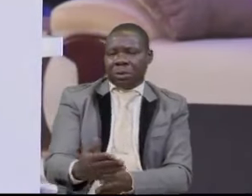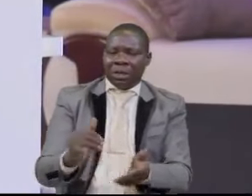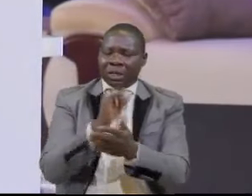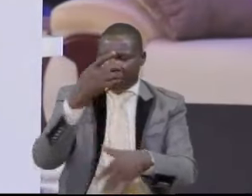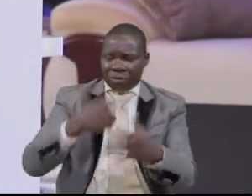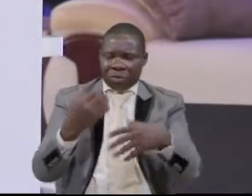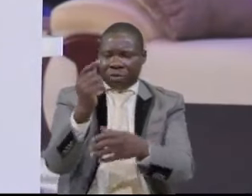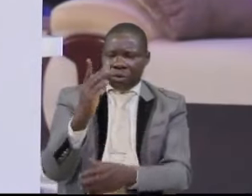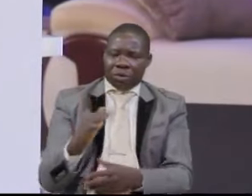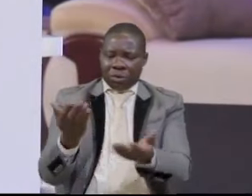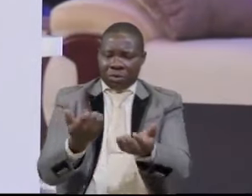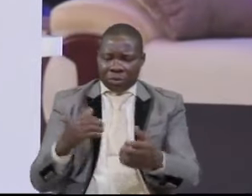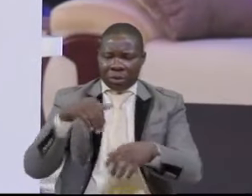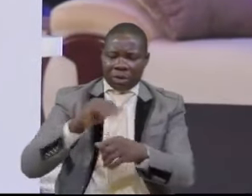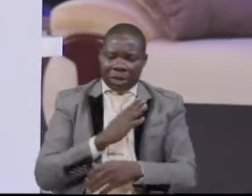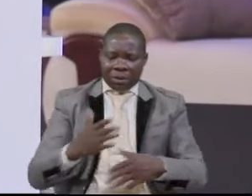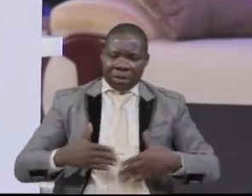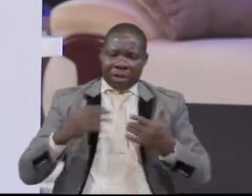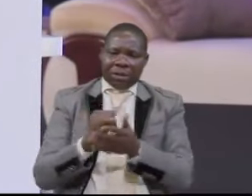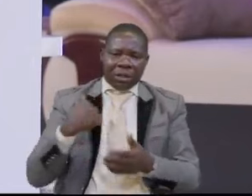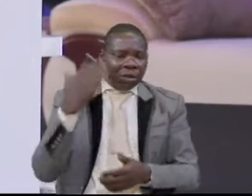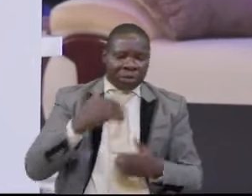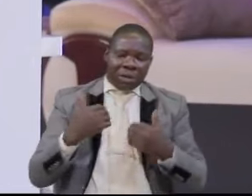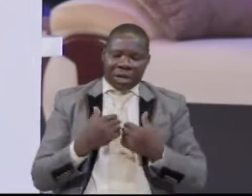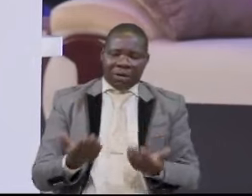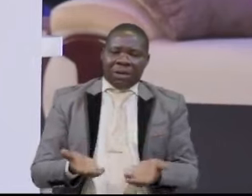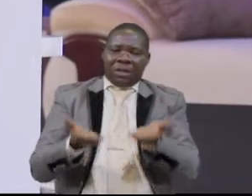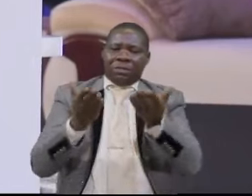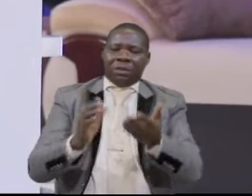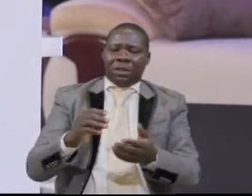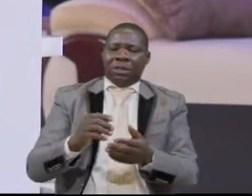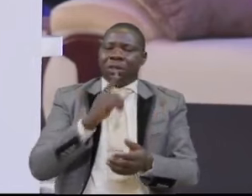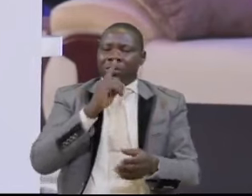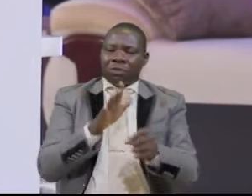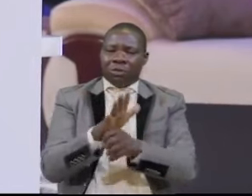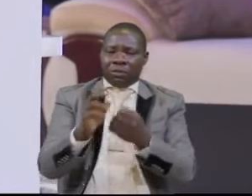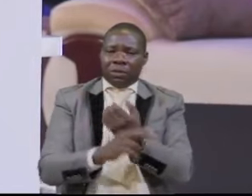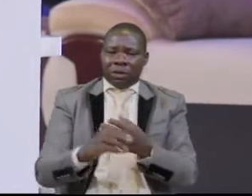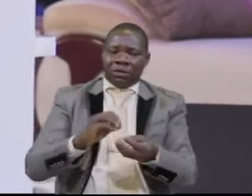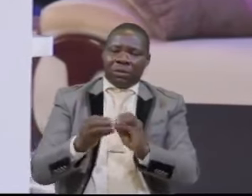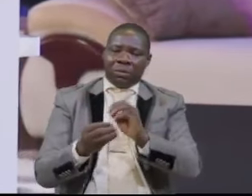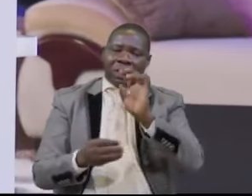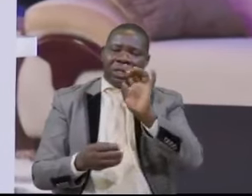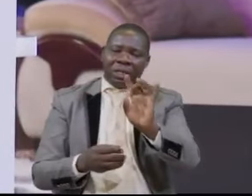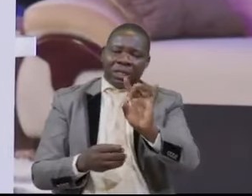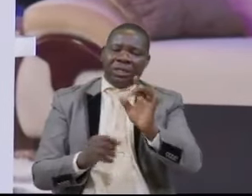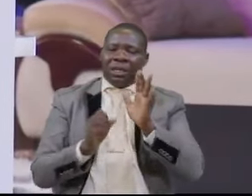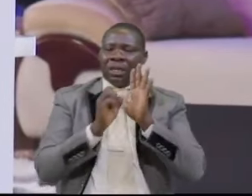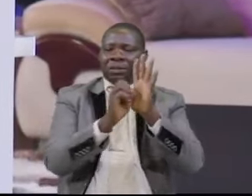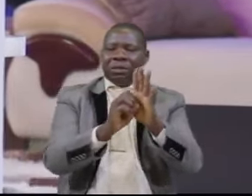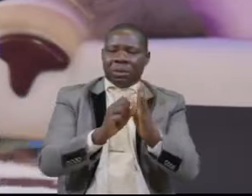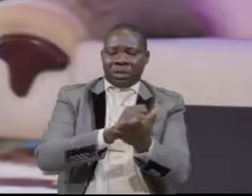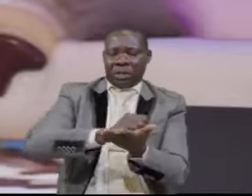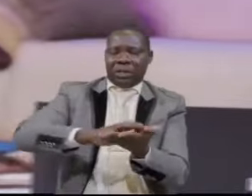elevated sincerity. Number eight, exemplary sanctification. Exemplary sanctification. I hear many people,